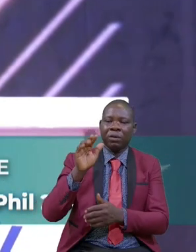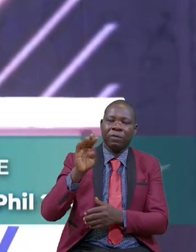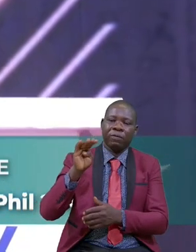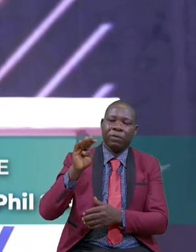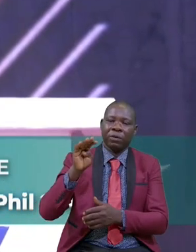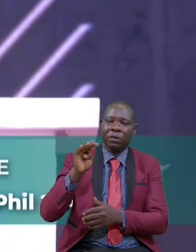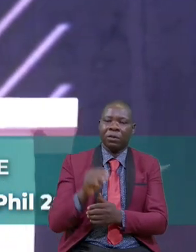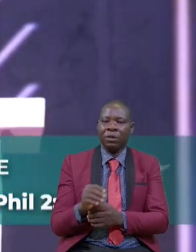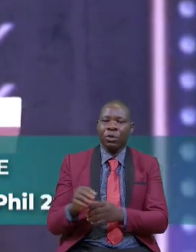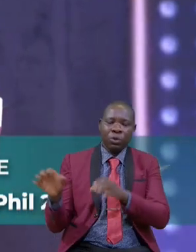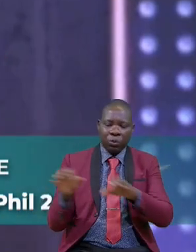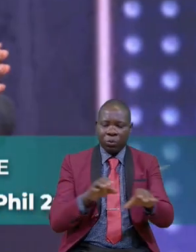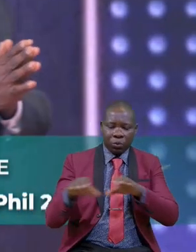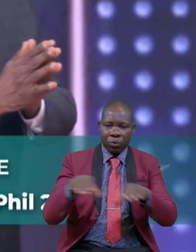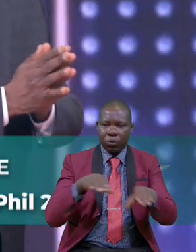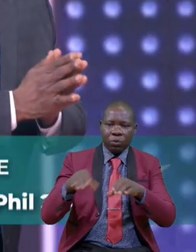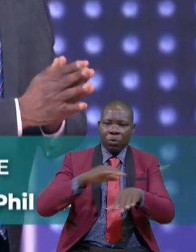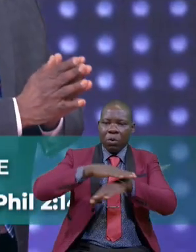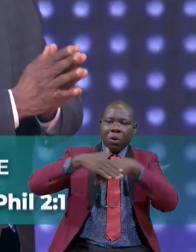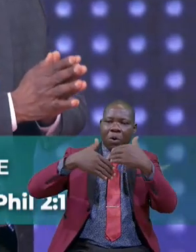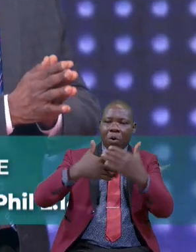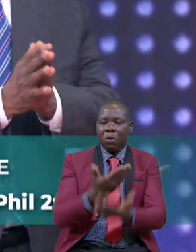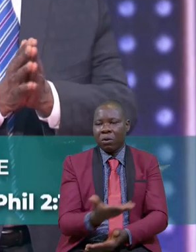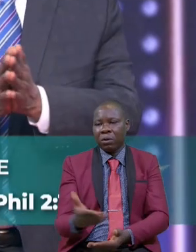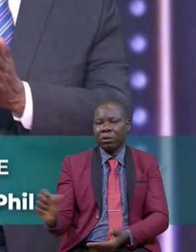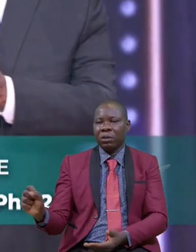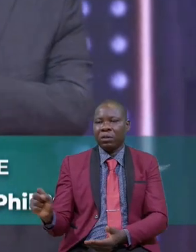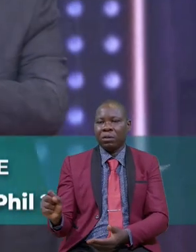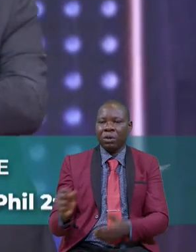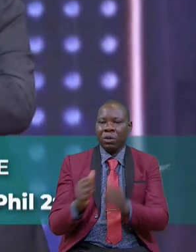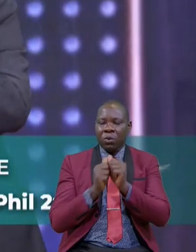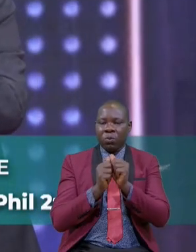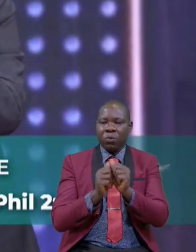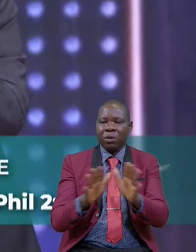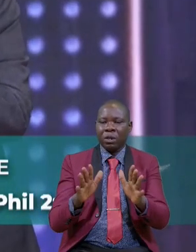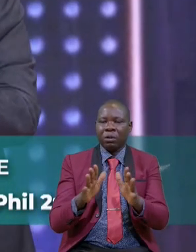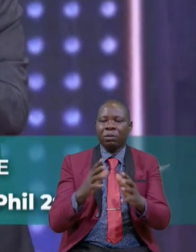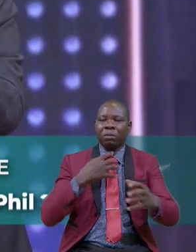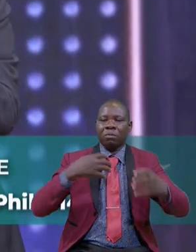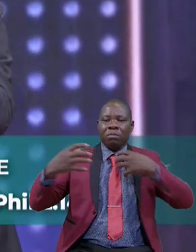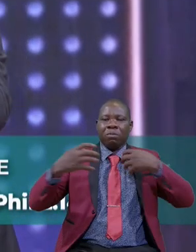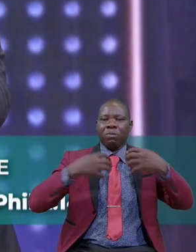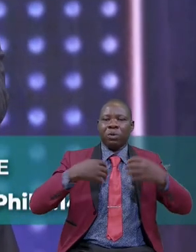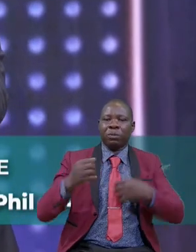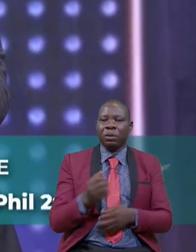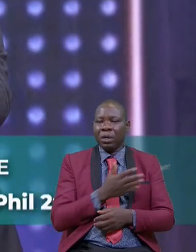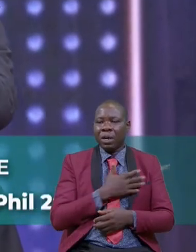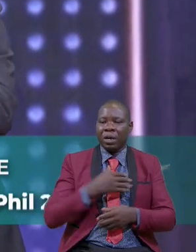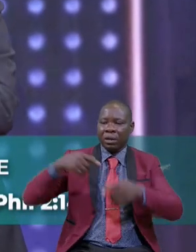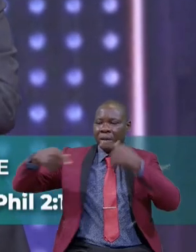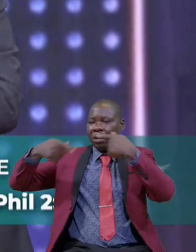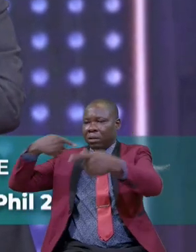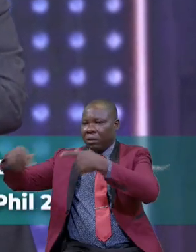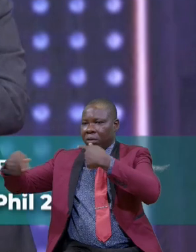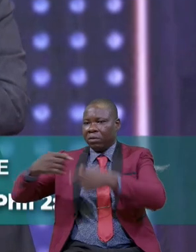all things sans murmure, without murmurings and disputings. Look at verse 15.